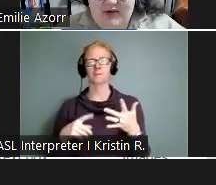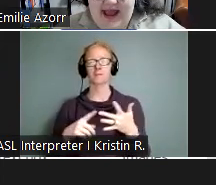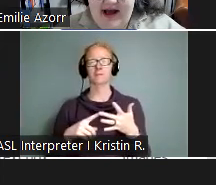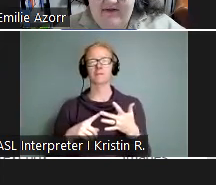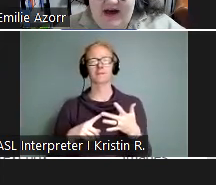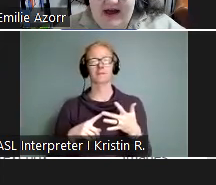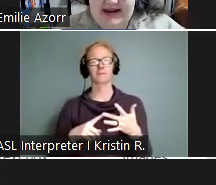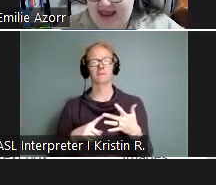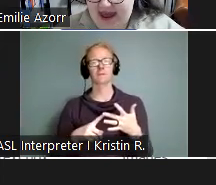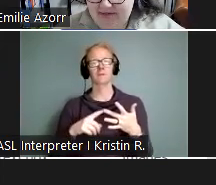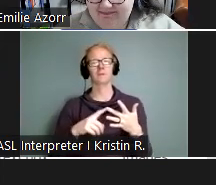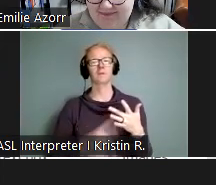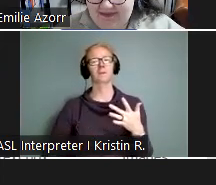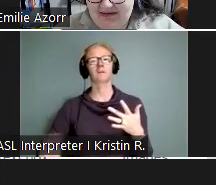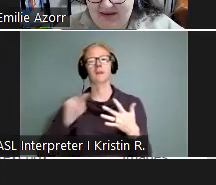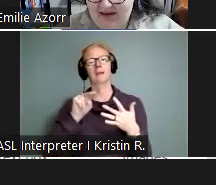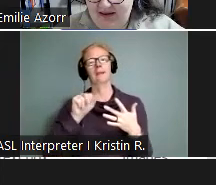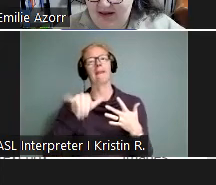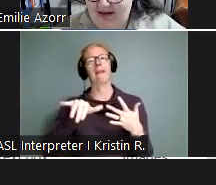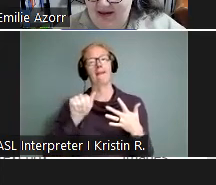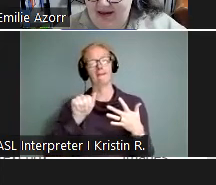And then we have NAIA